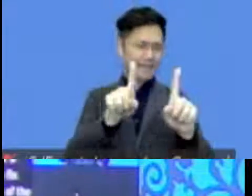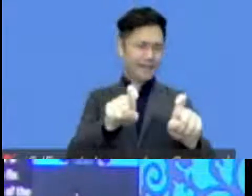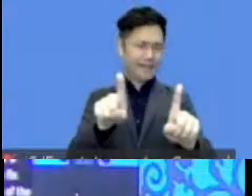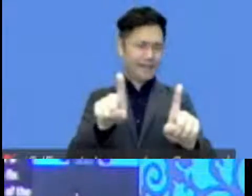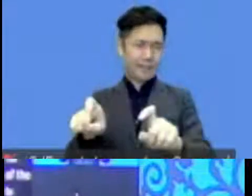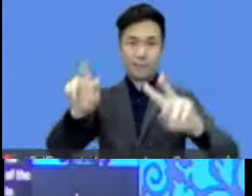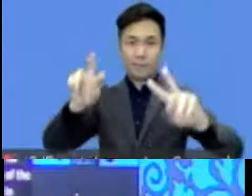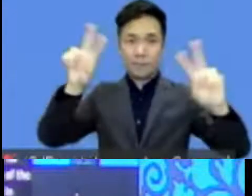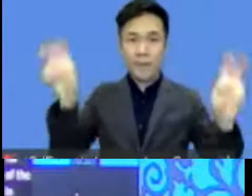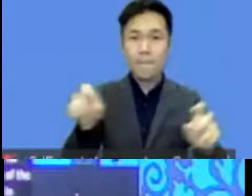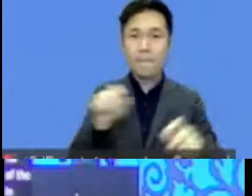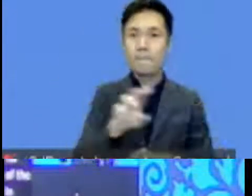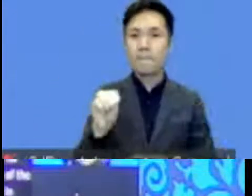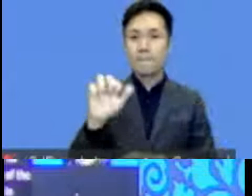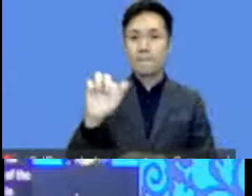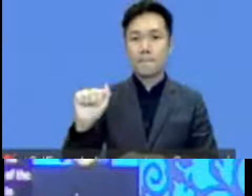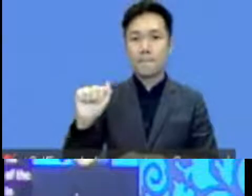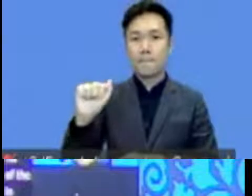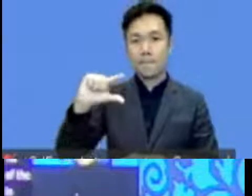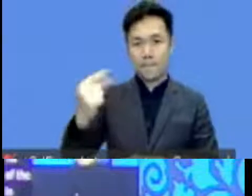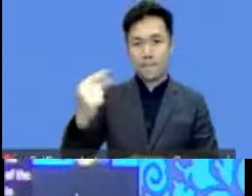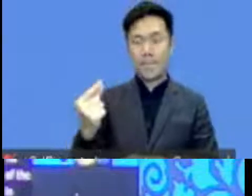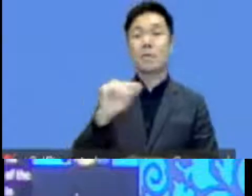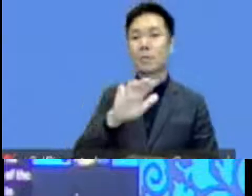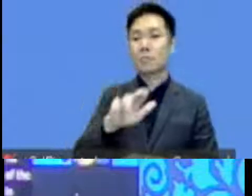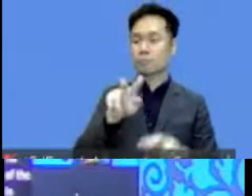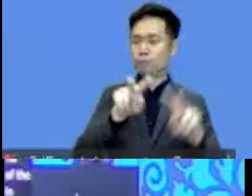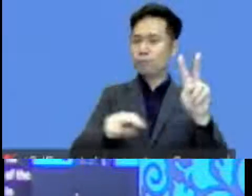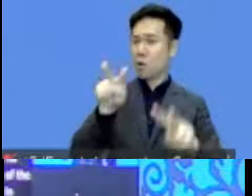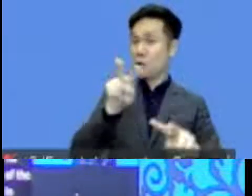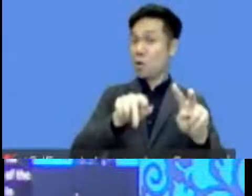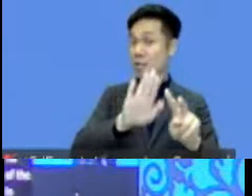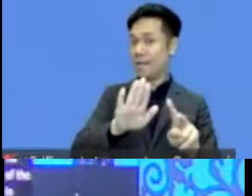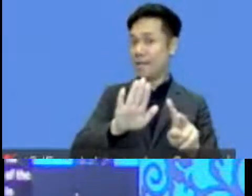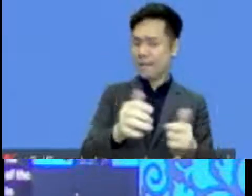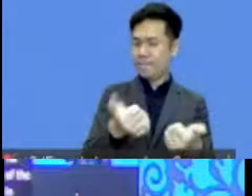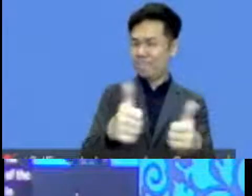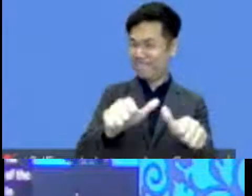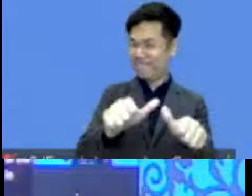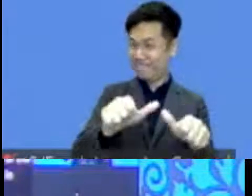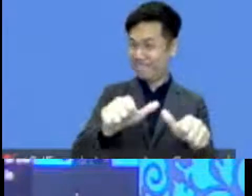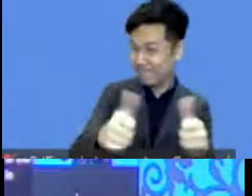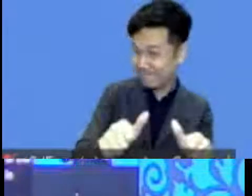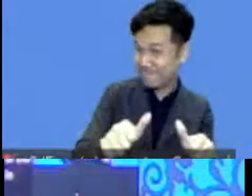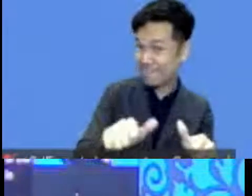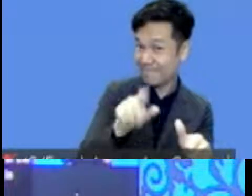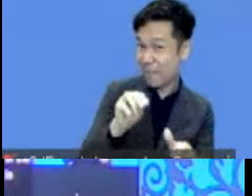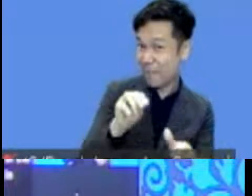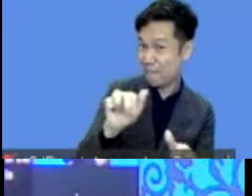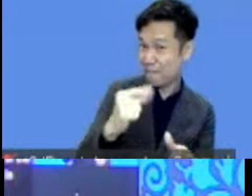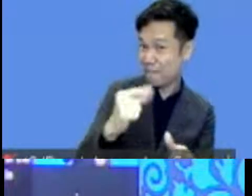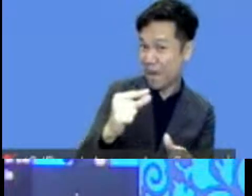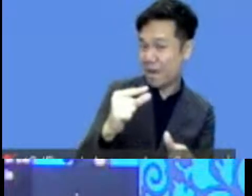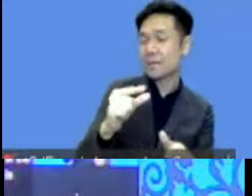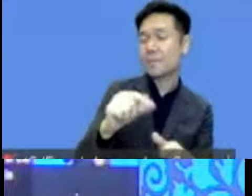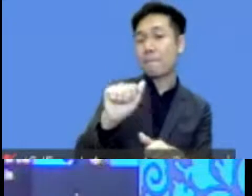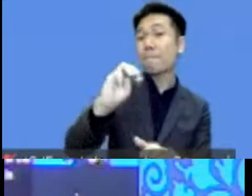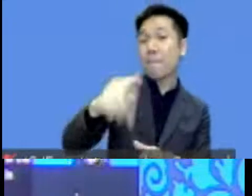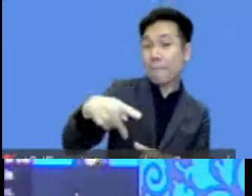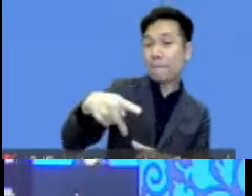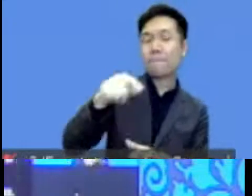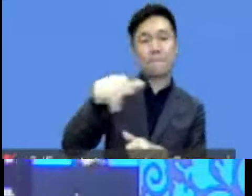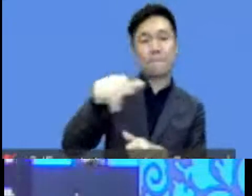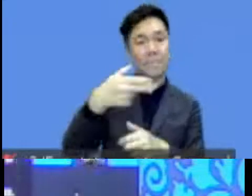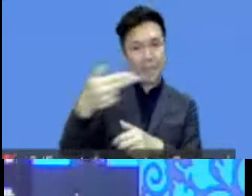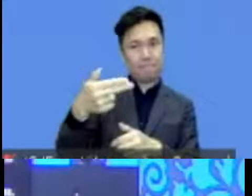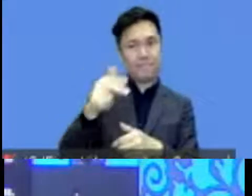MAP. That's measures of academic progress. And the results we got from the MAP test taken